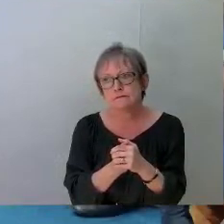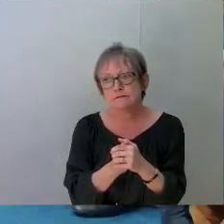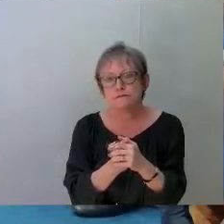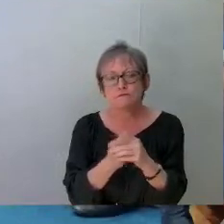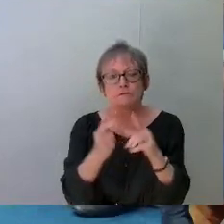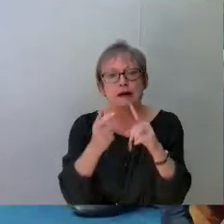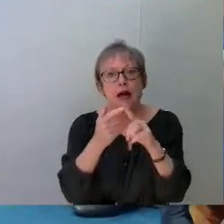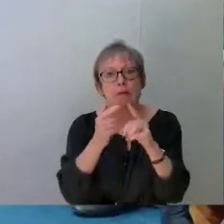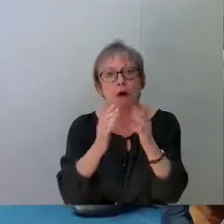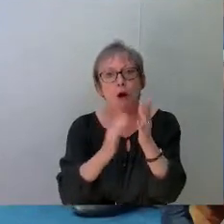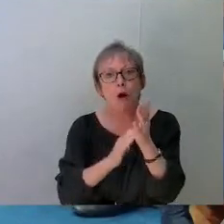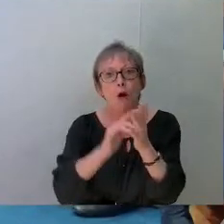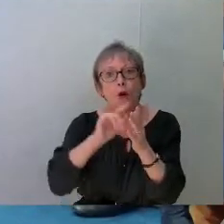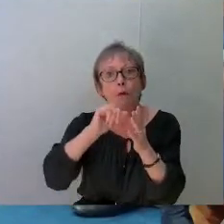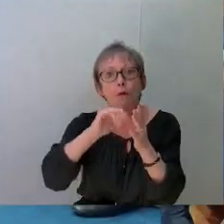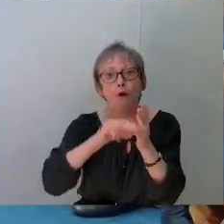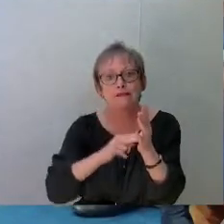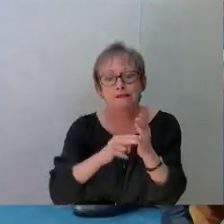Emma Morrison.